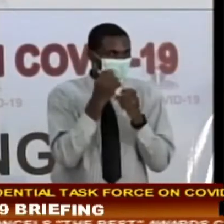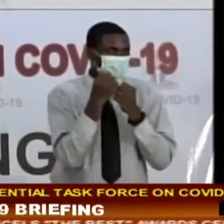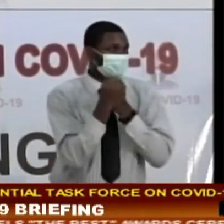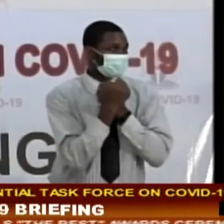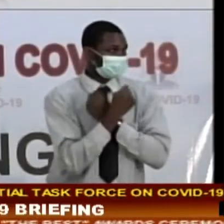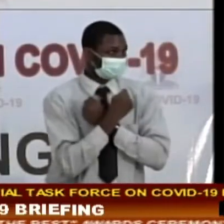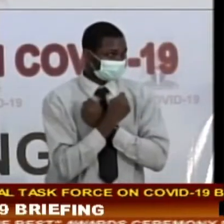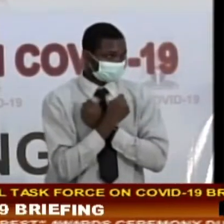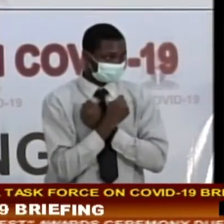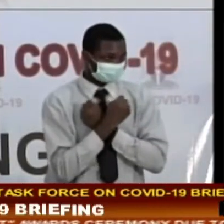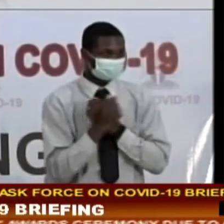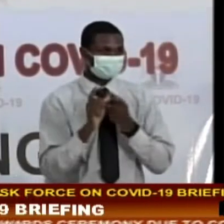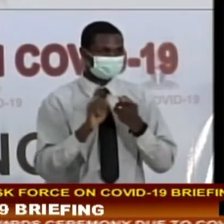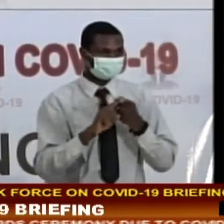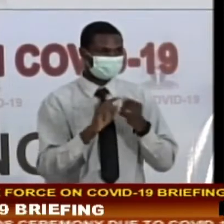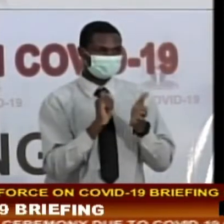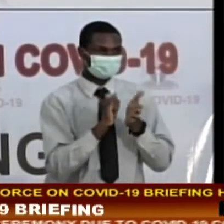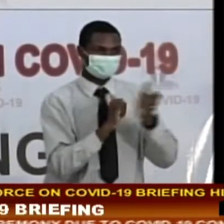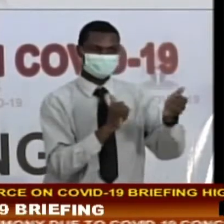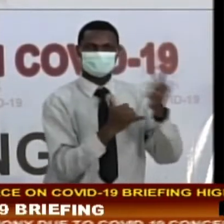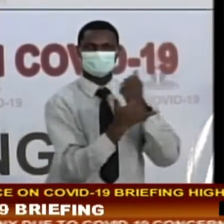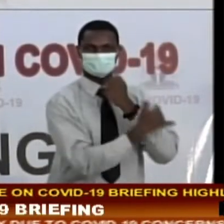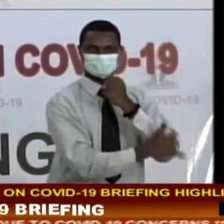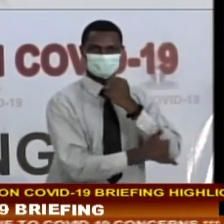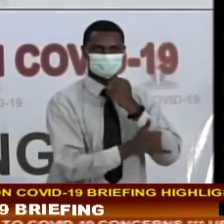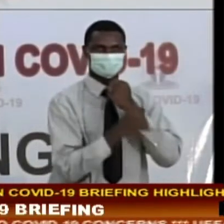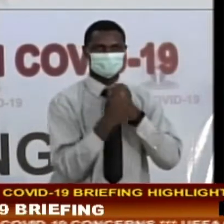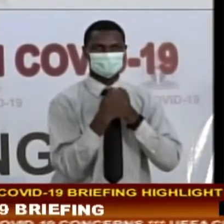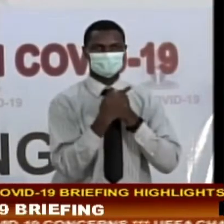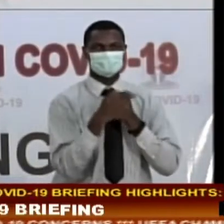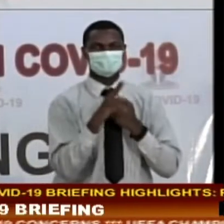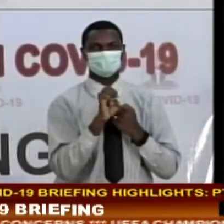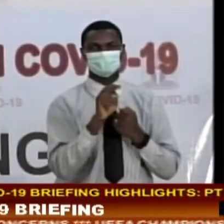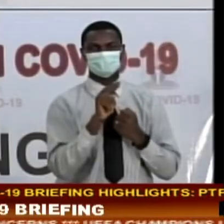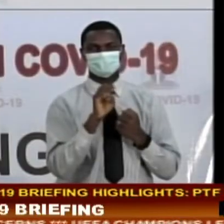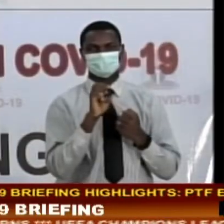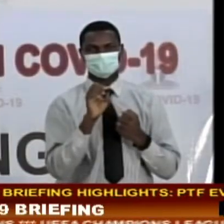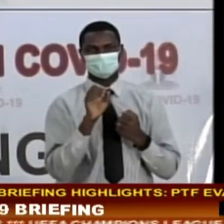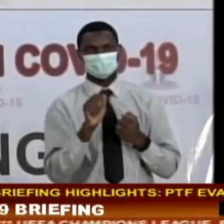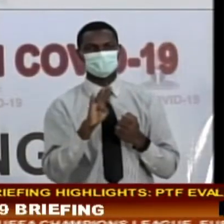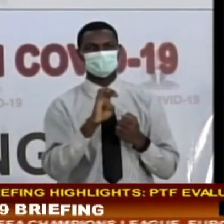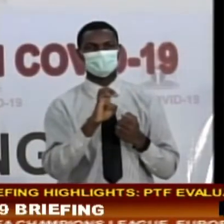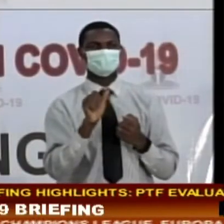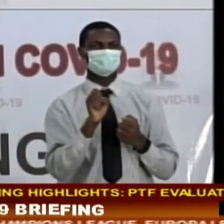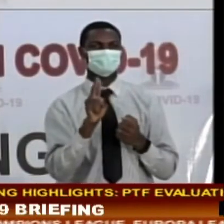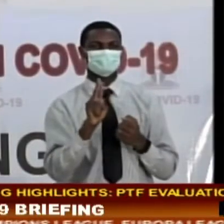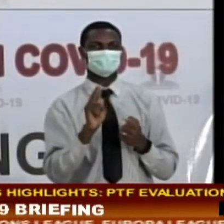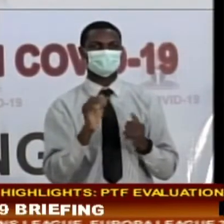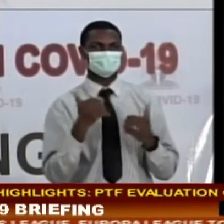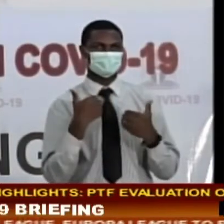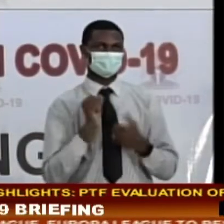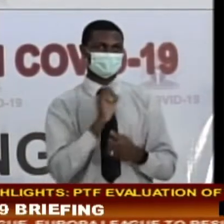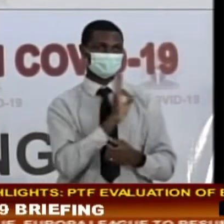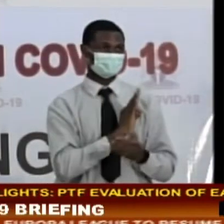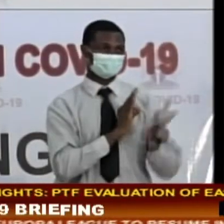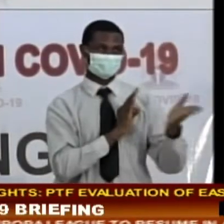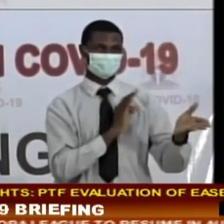to guinea B and they we have asked our ambassador there to establish the